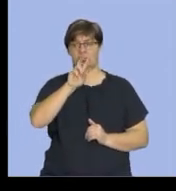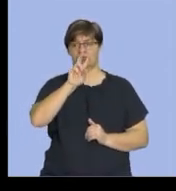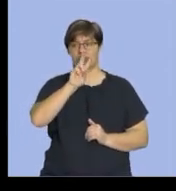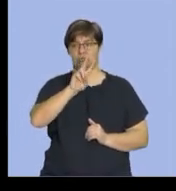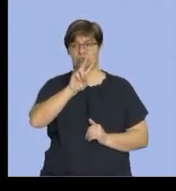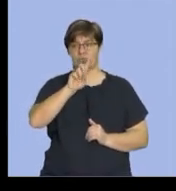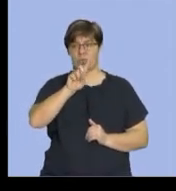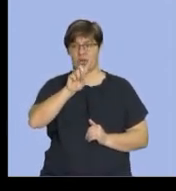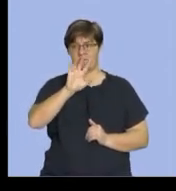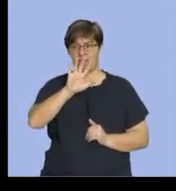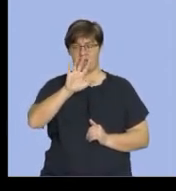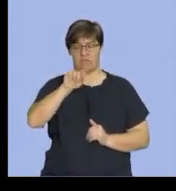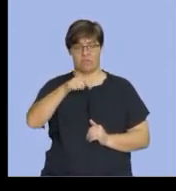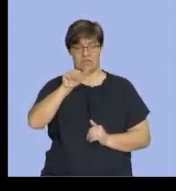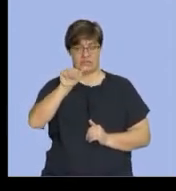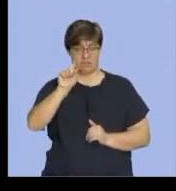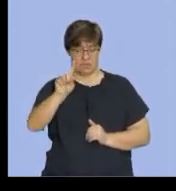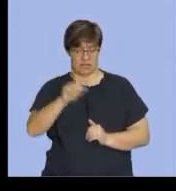215,61.